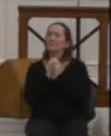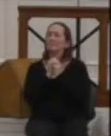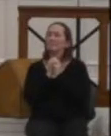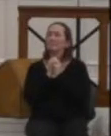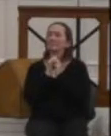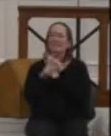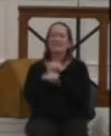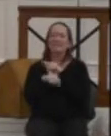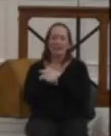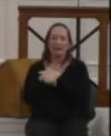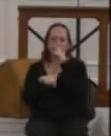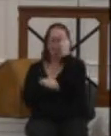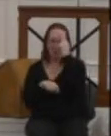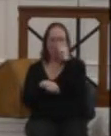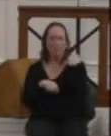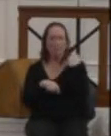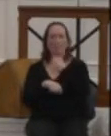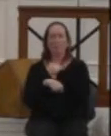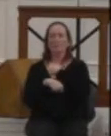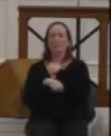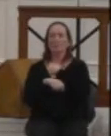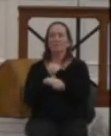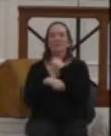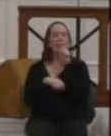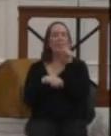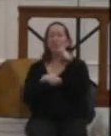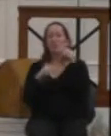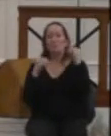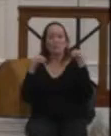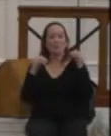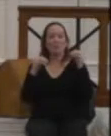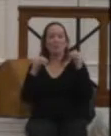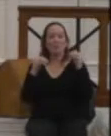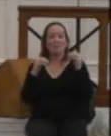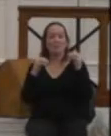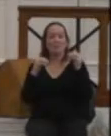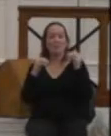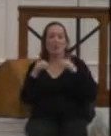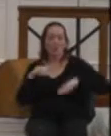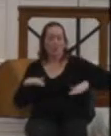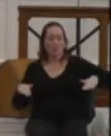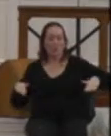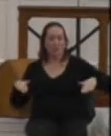us. You don't have to teach a child to lie.